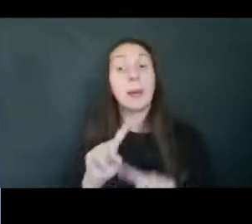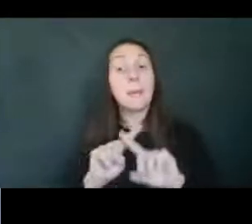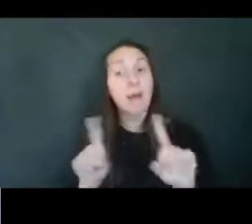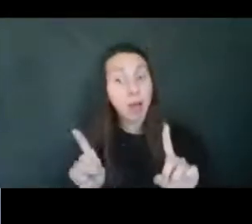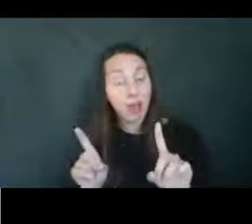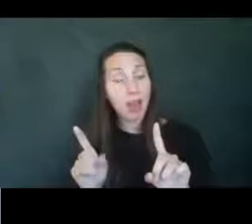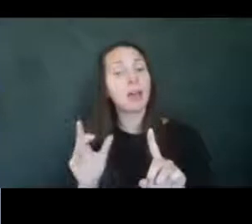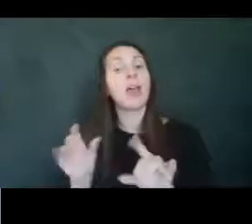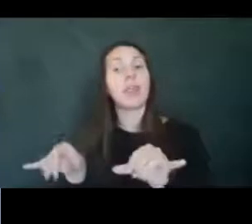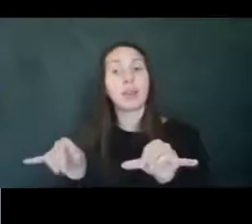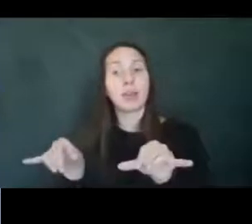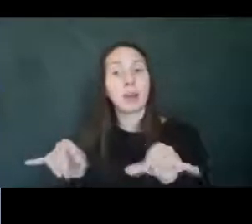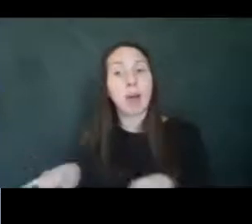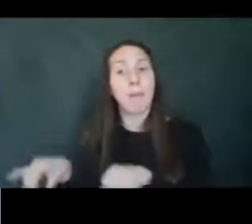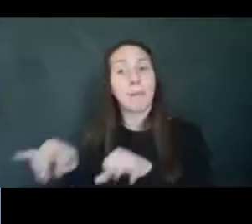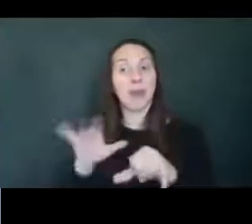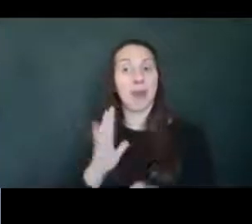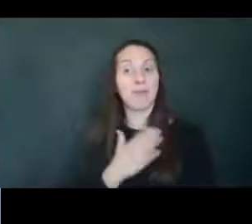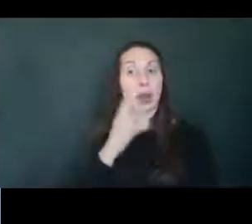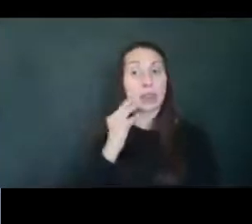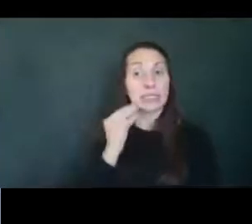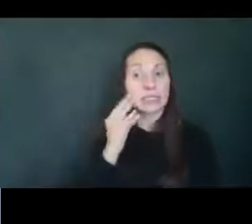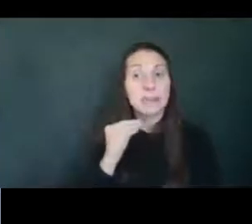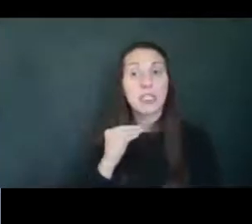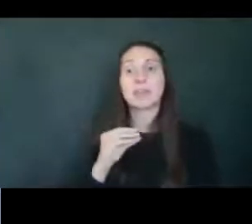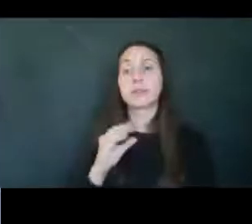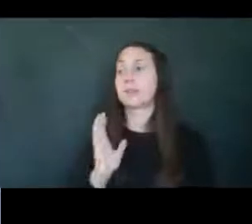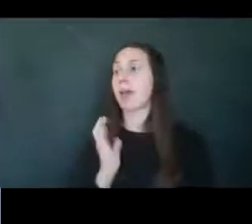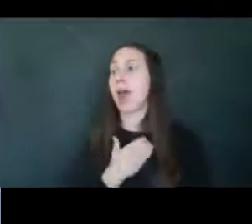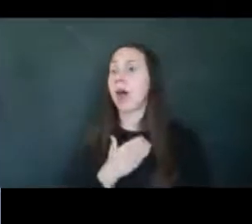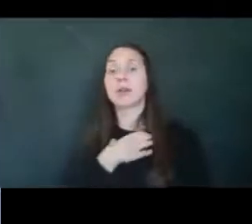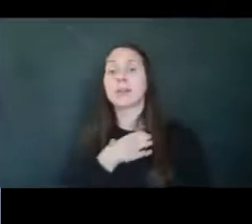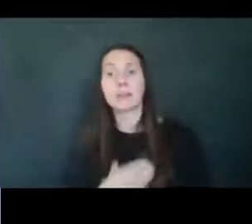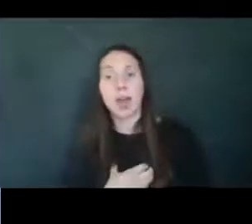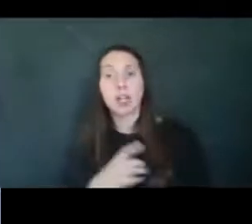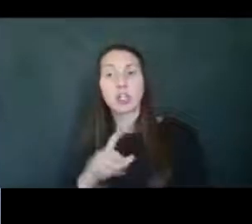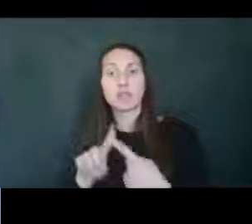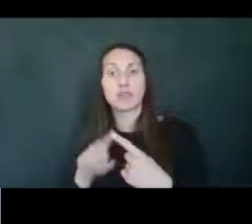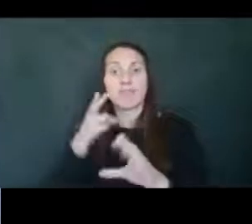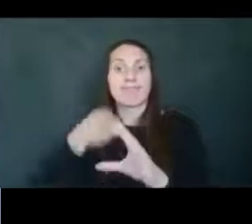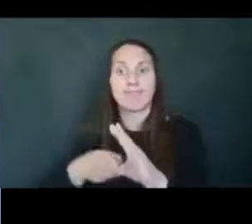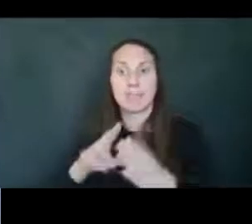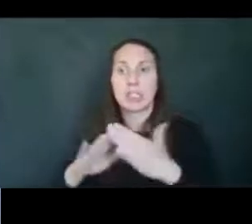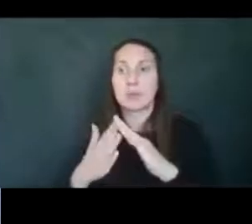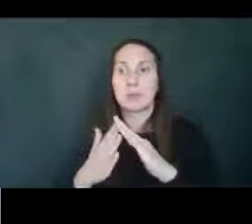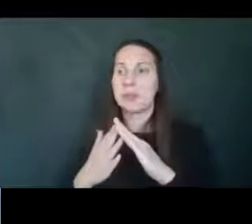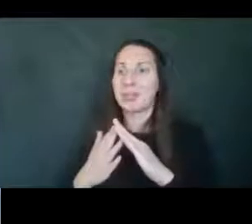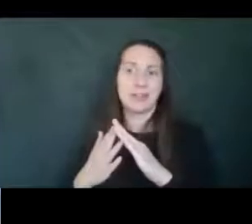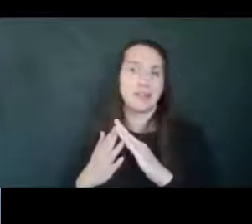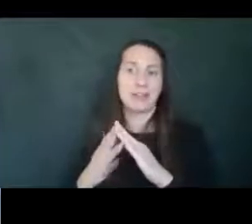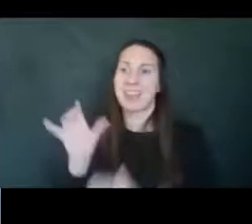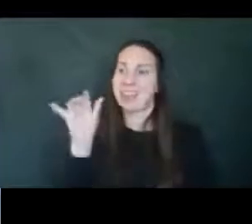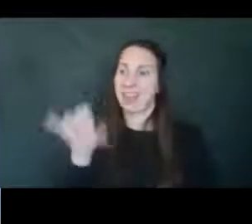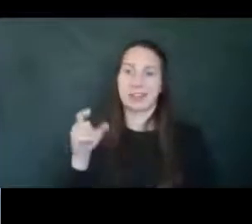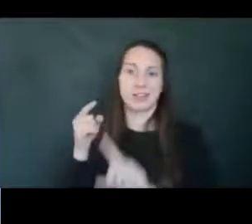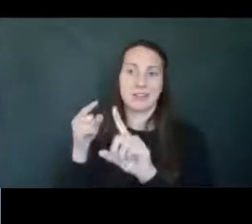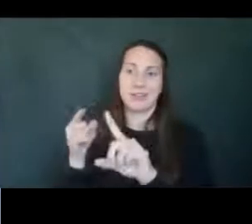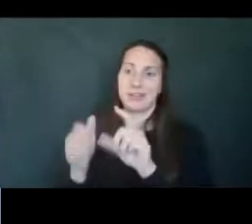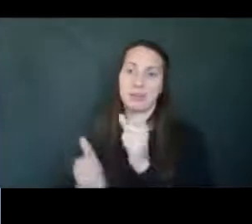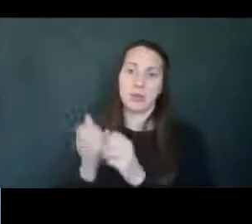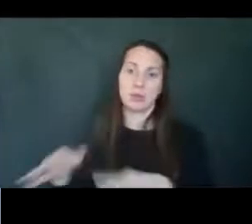commonalities of the desire to be part of a community overrode those differences. And those